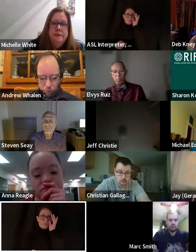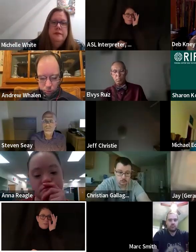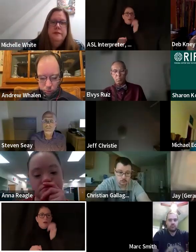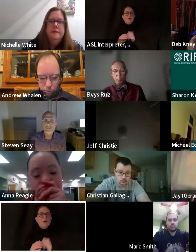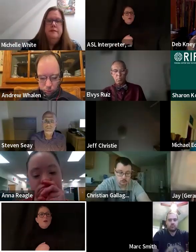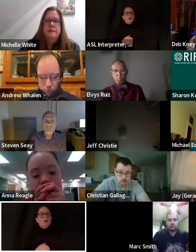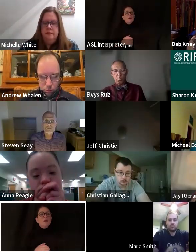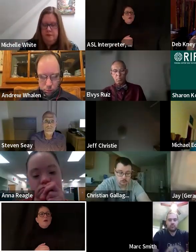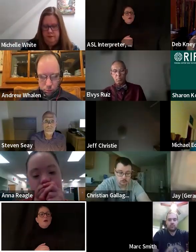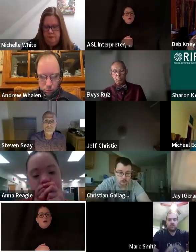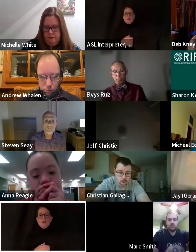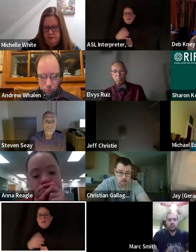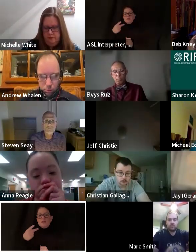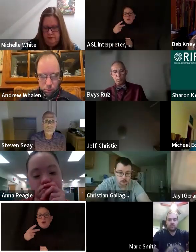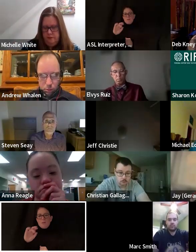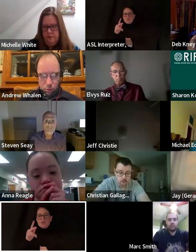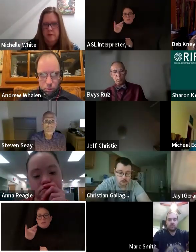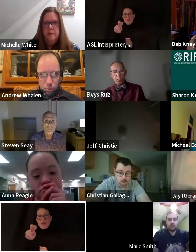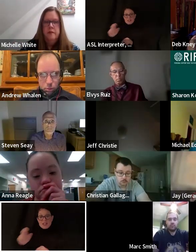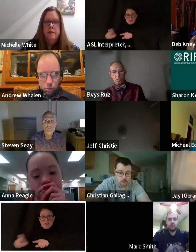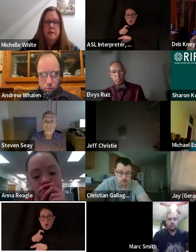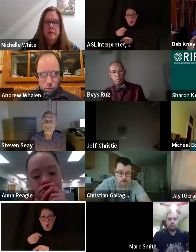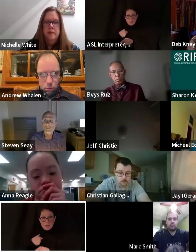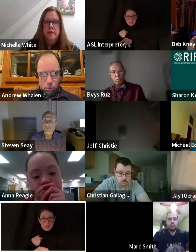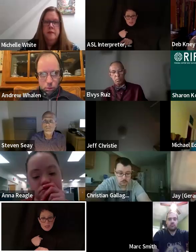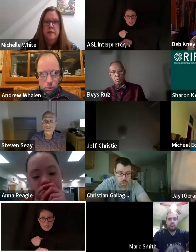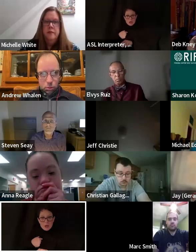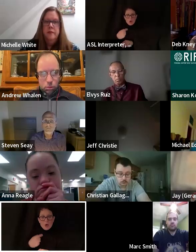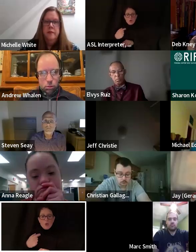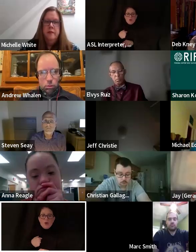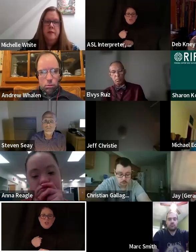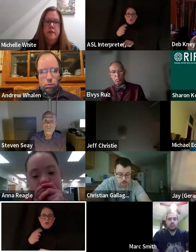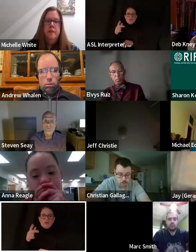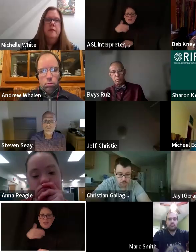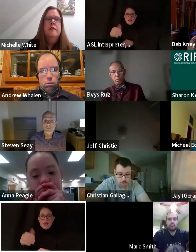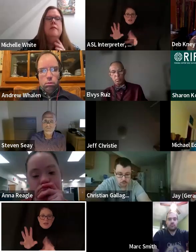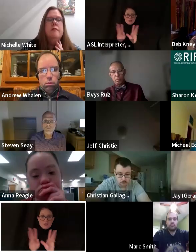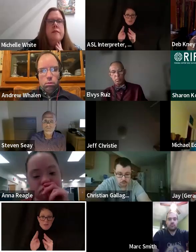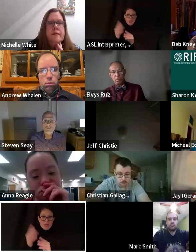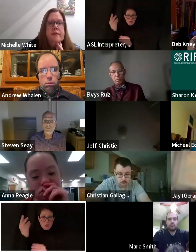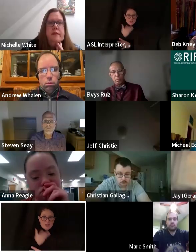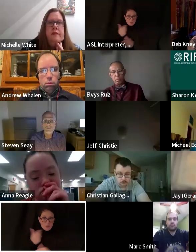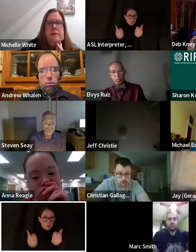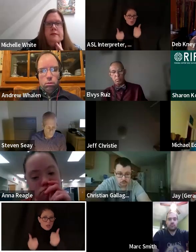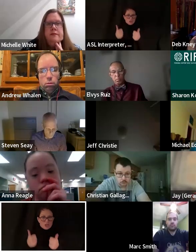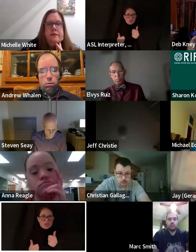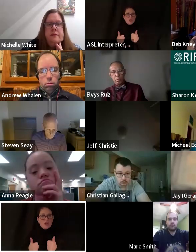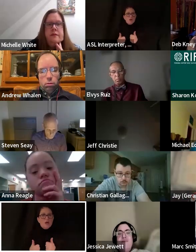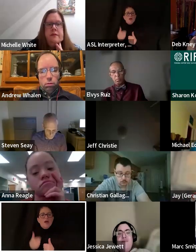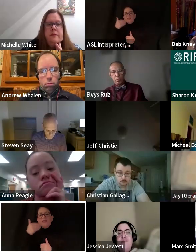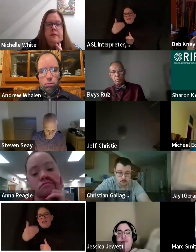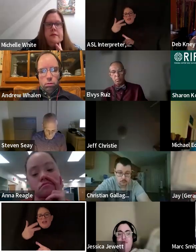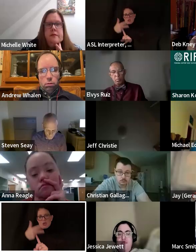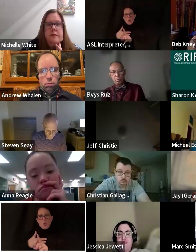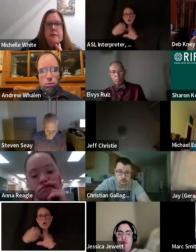does Perspectives call me with all this information, or do I, like I said, do I just find out the next quarter? So it will be the next